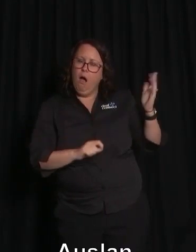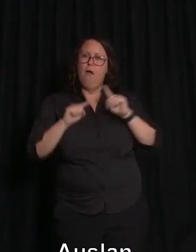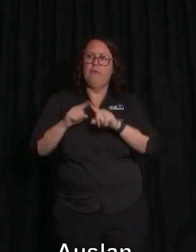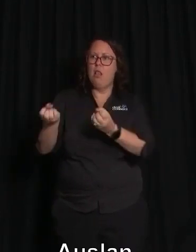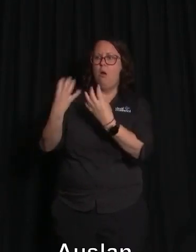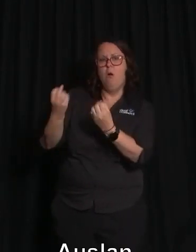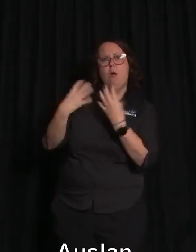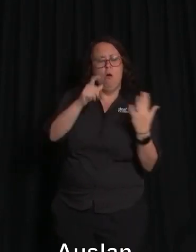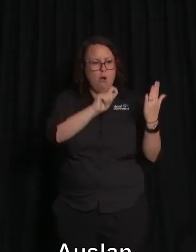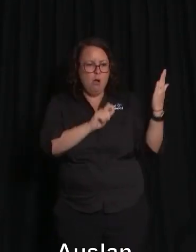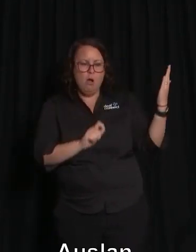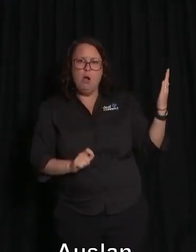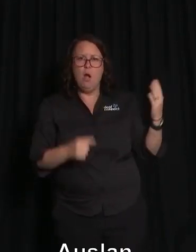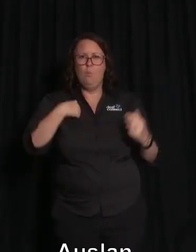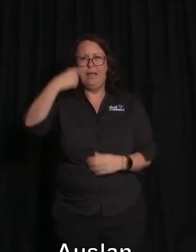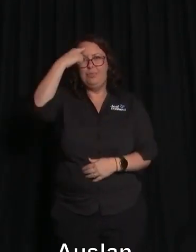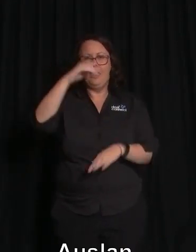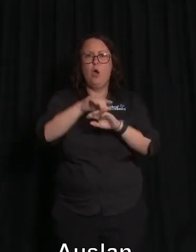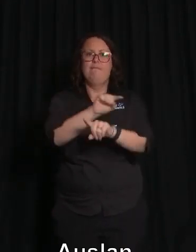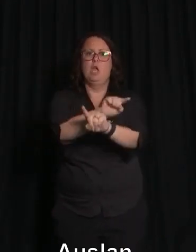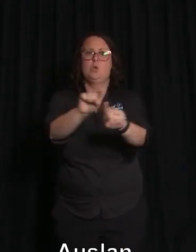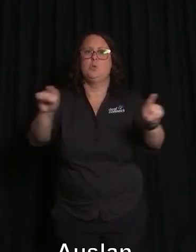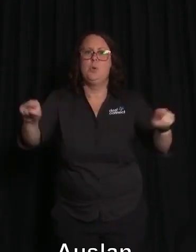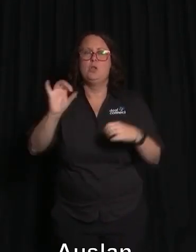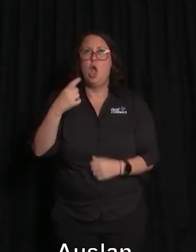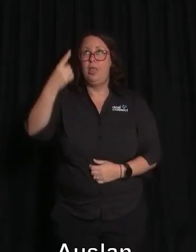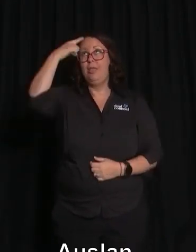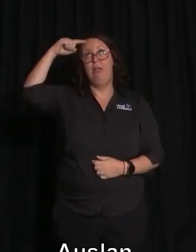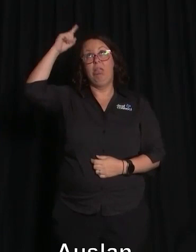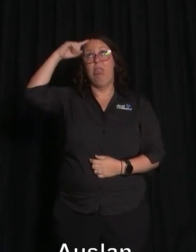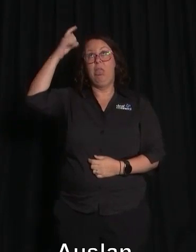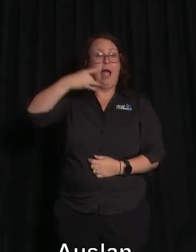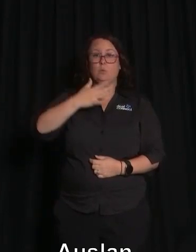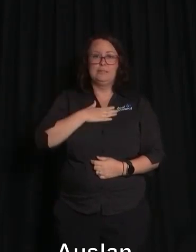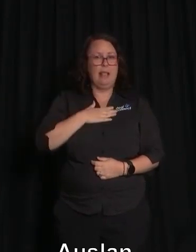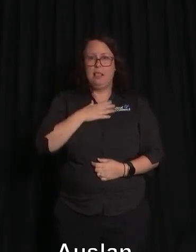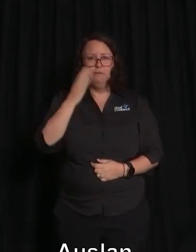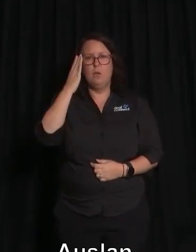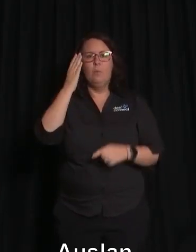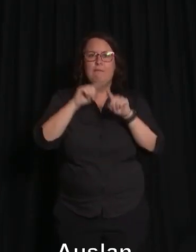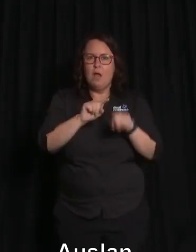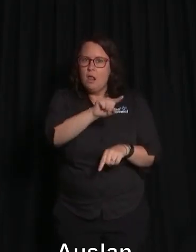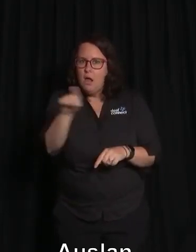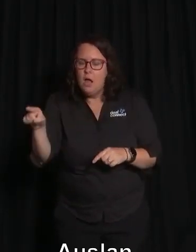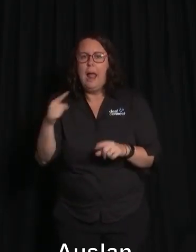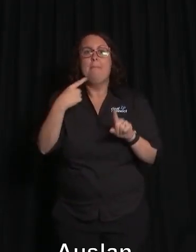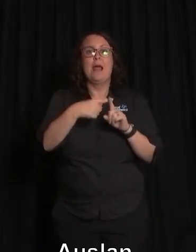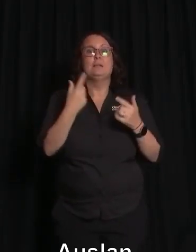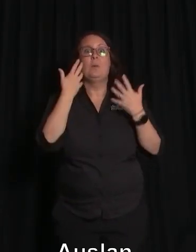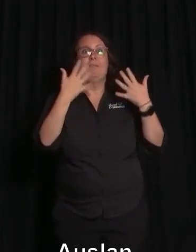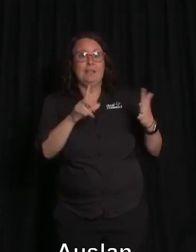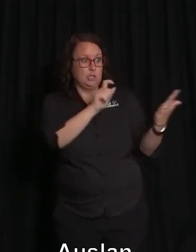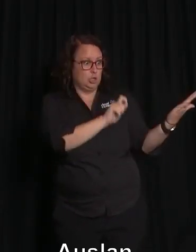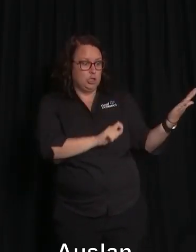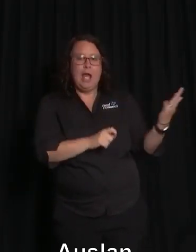community's voices will be front and centre as the plan is developed. So we're going to establish an advisory group to inform and guide us